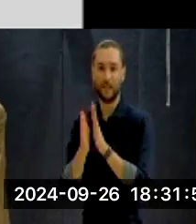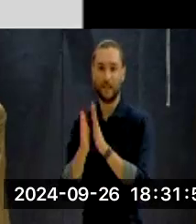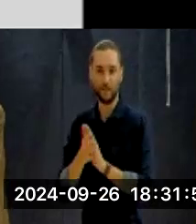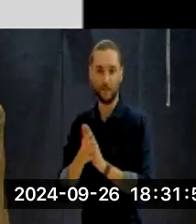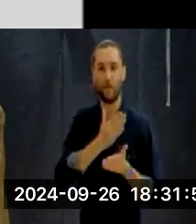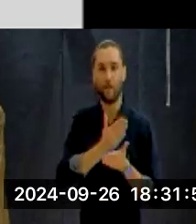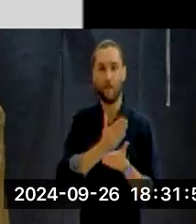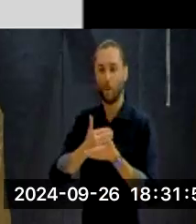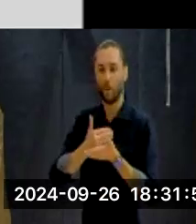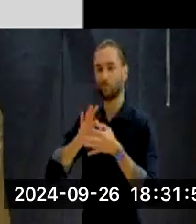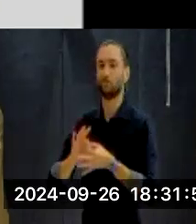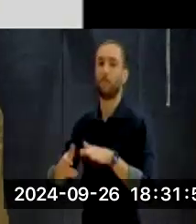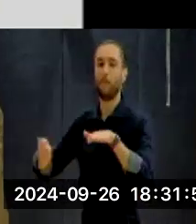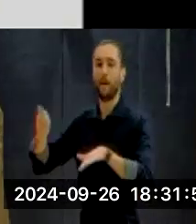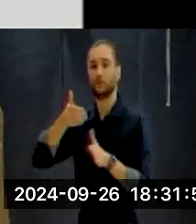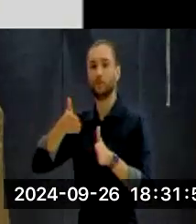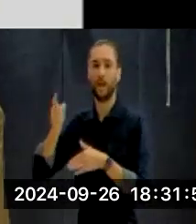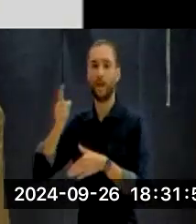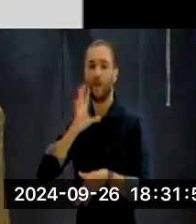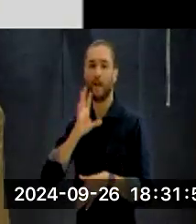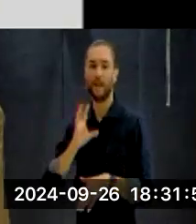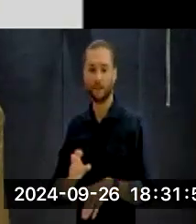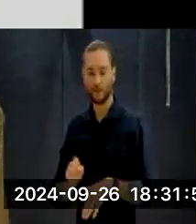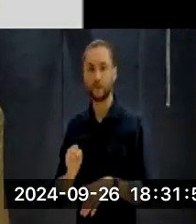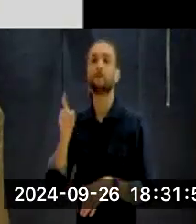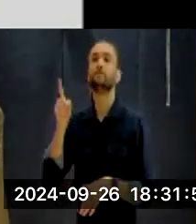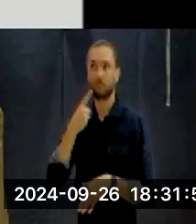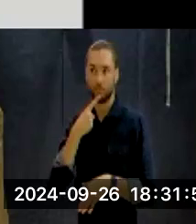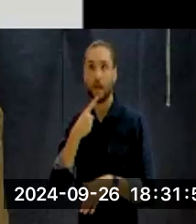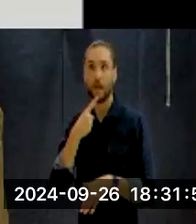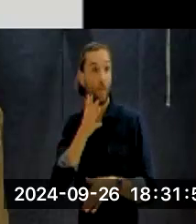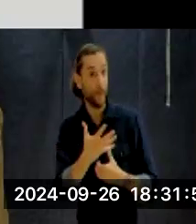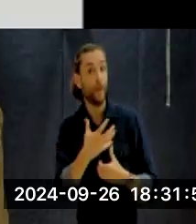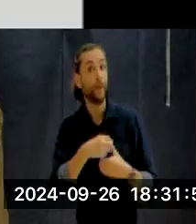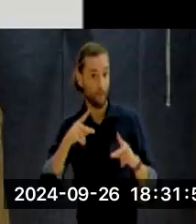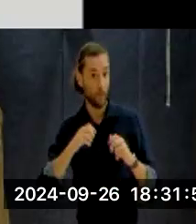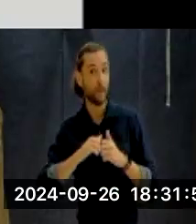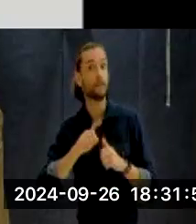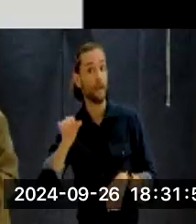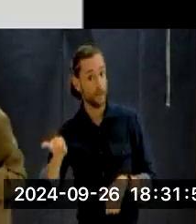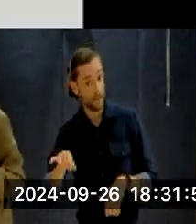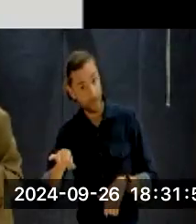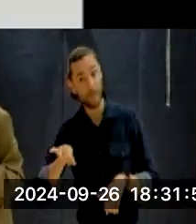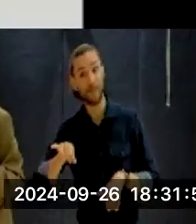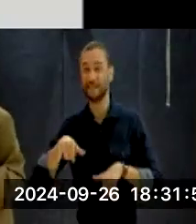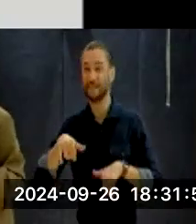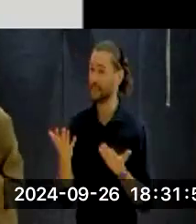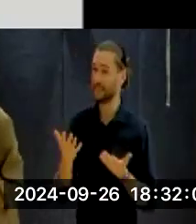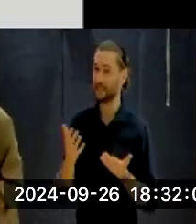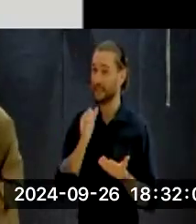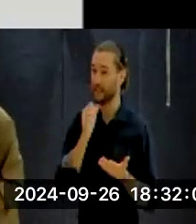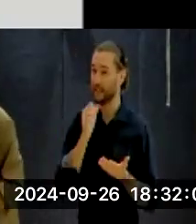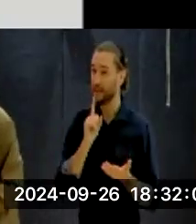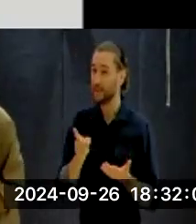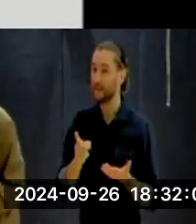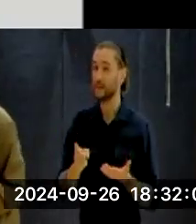on aging, which the administration had announced would also cover people with disabilities. While not completely